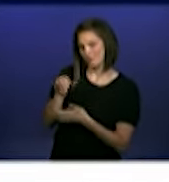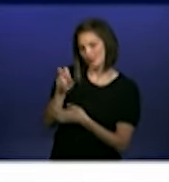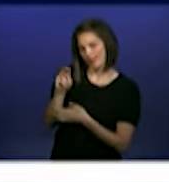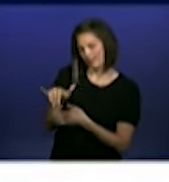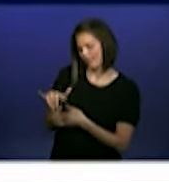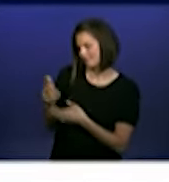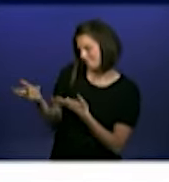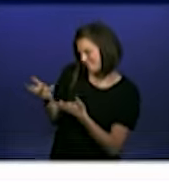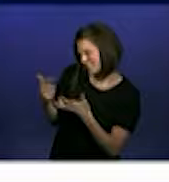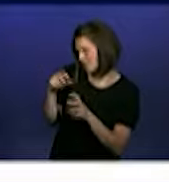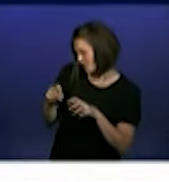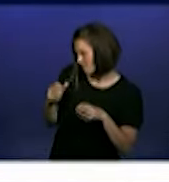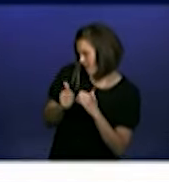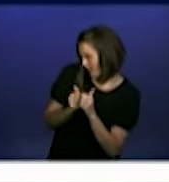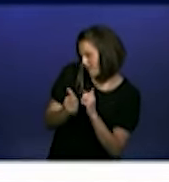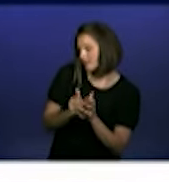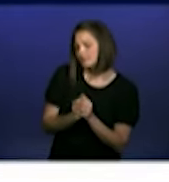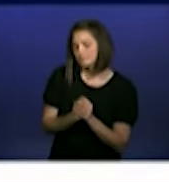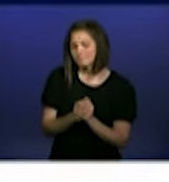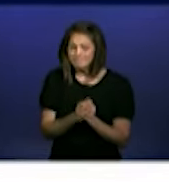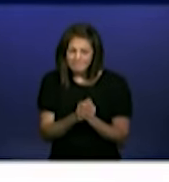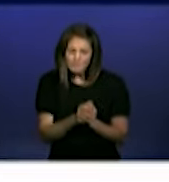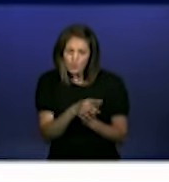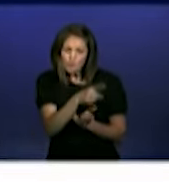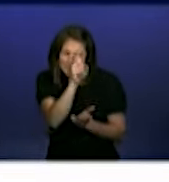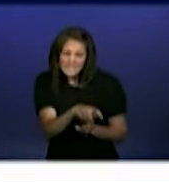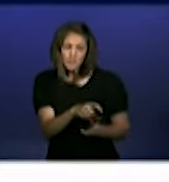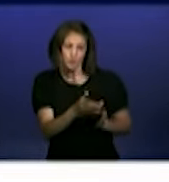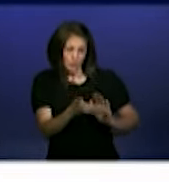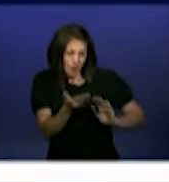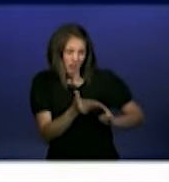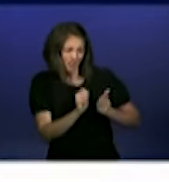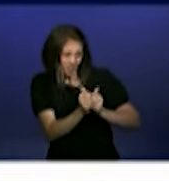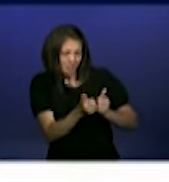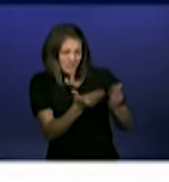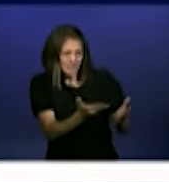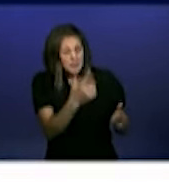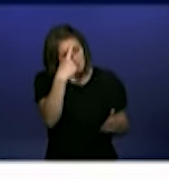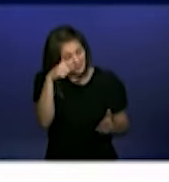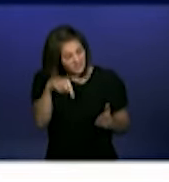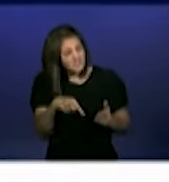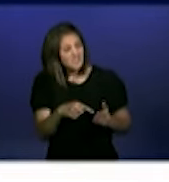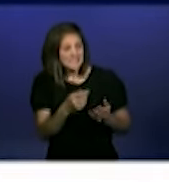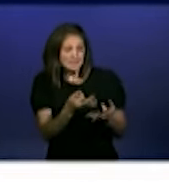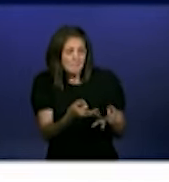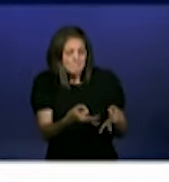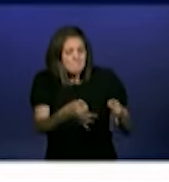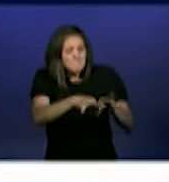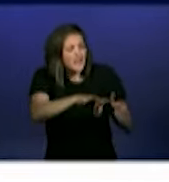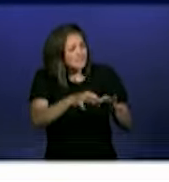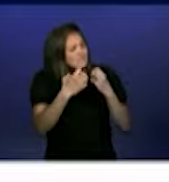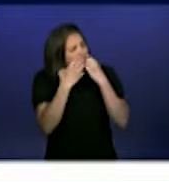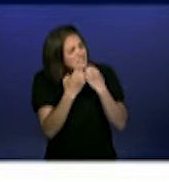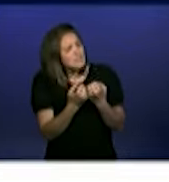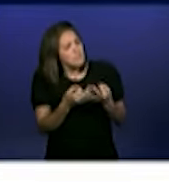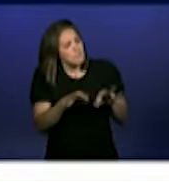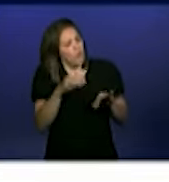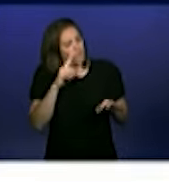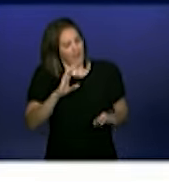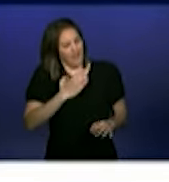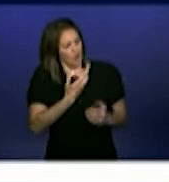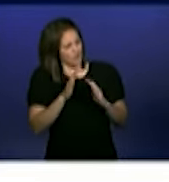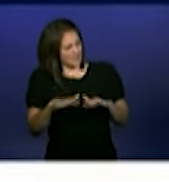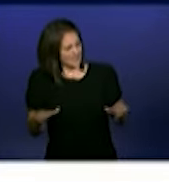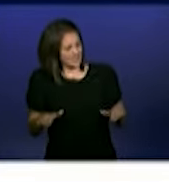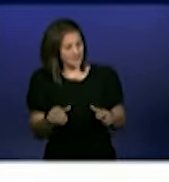she said, Brad, you need to run because this work matters, and it really matters for our kids. And my